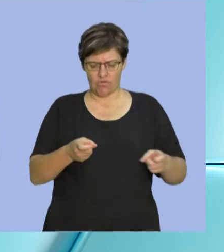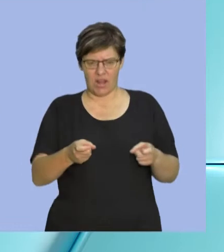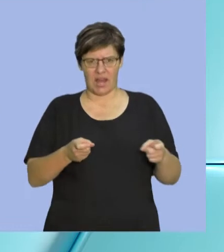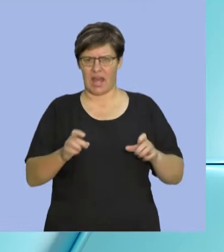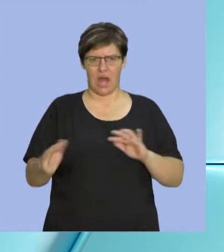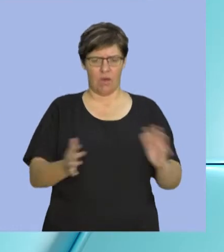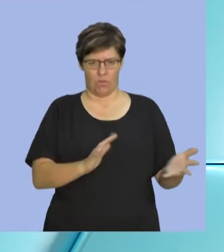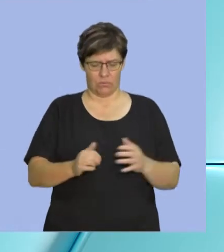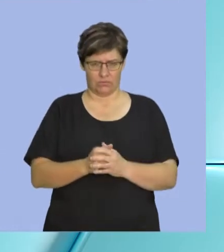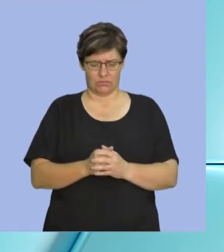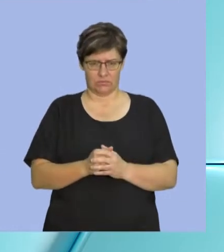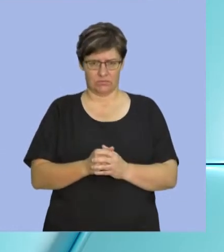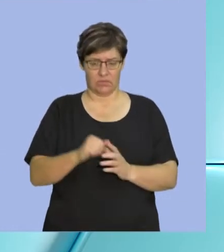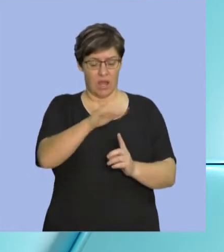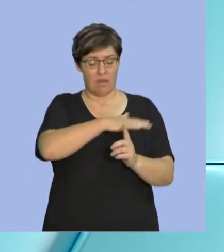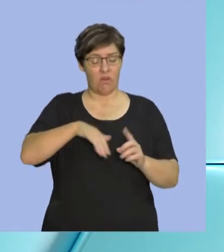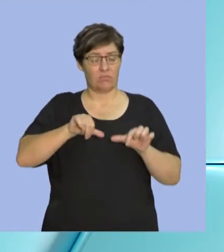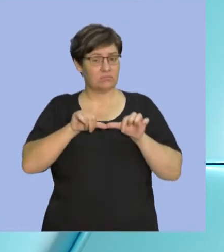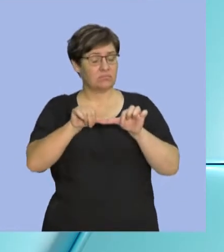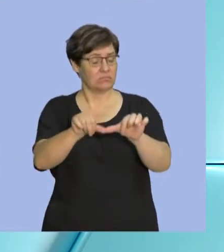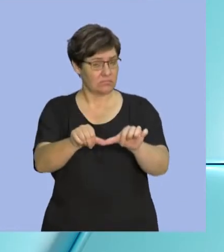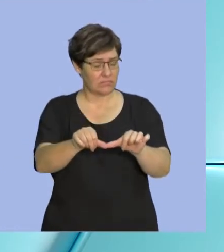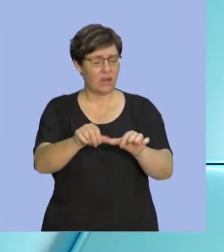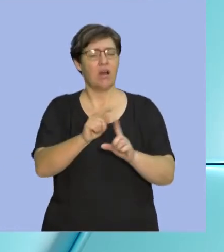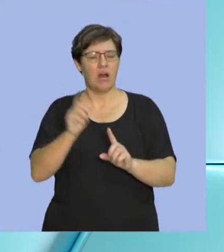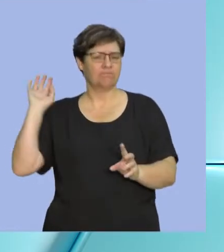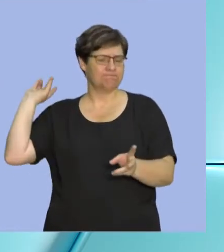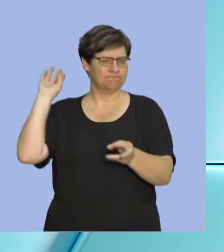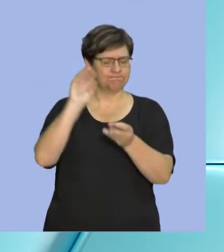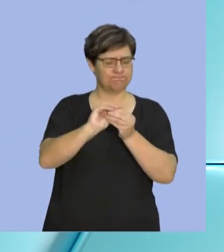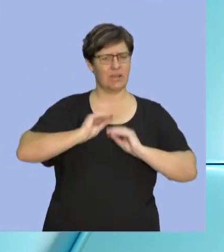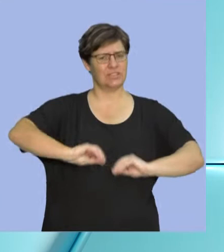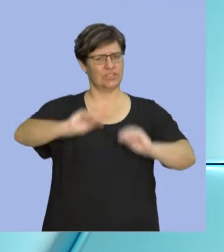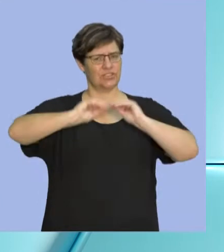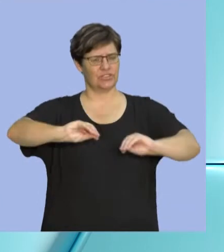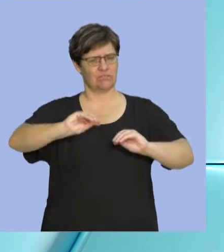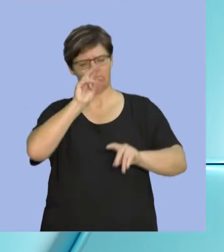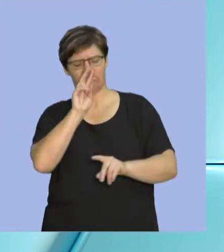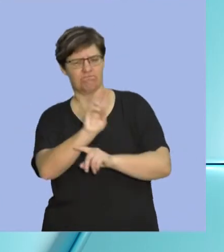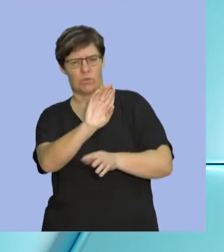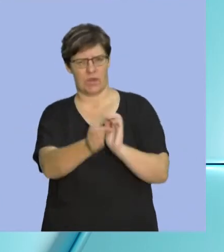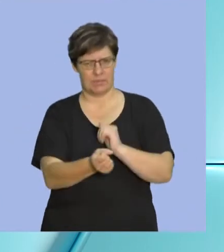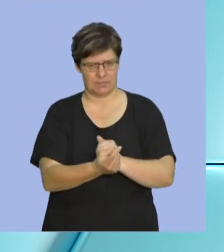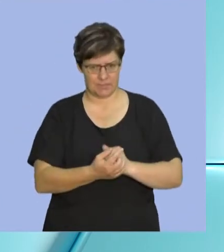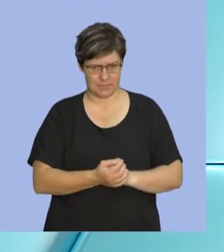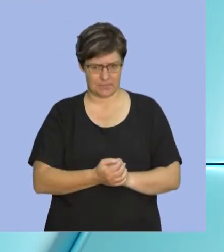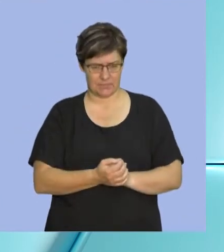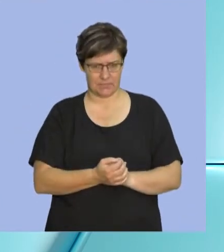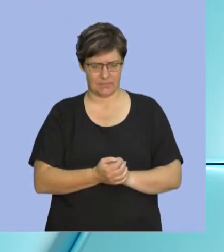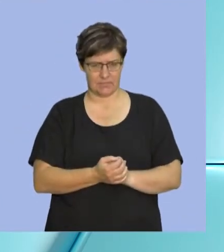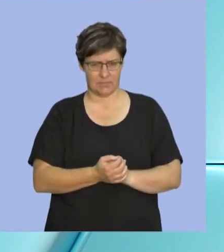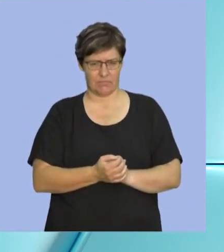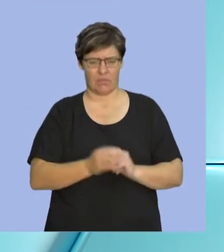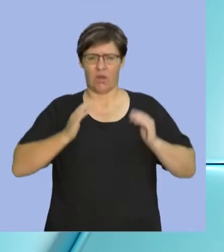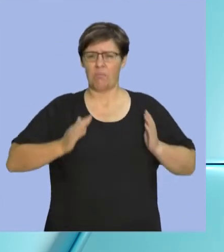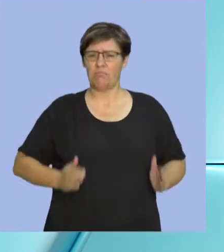context of homeostasis, we need to recollect what we've done over the past couple lessons. So we've looked at how the body carries